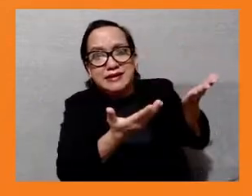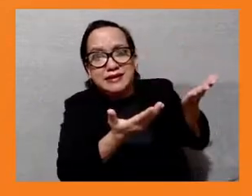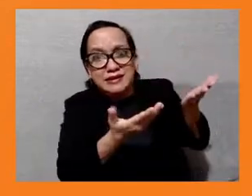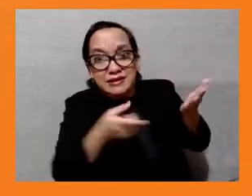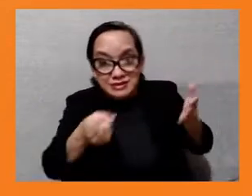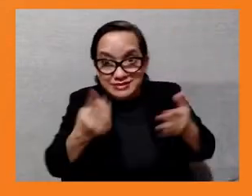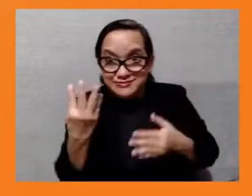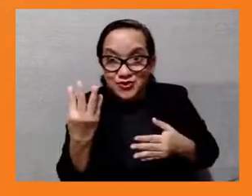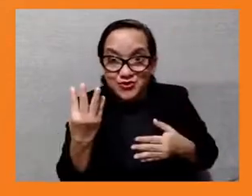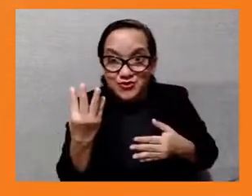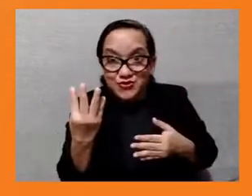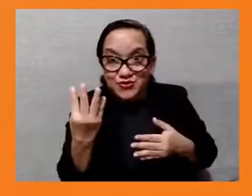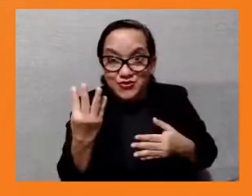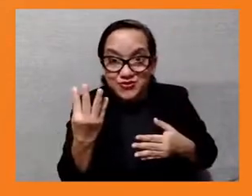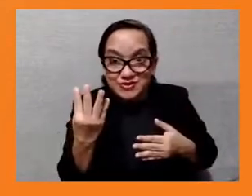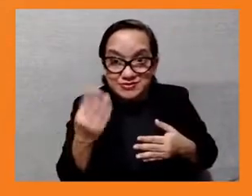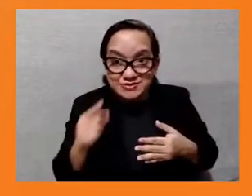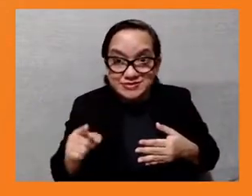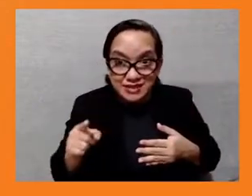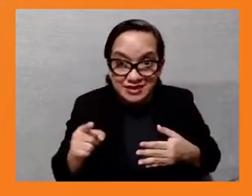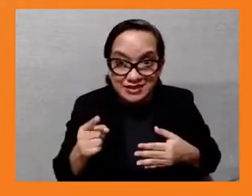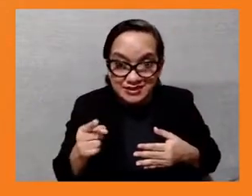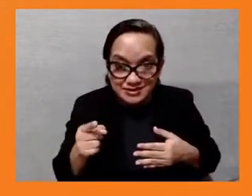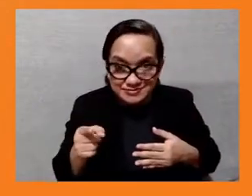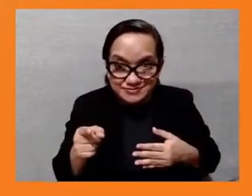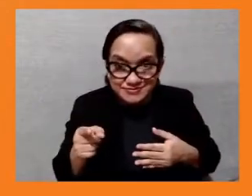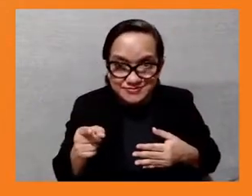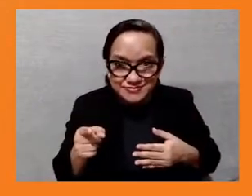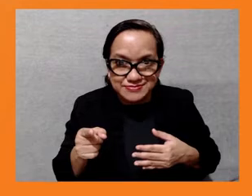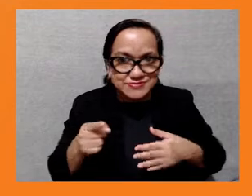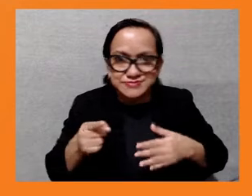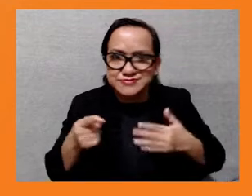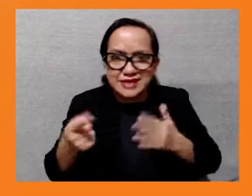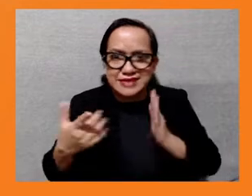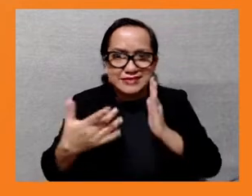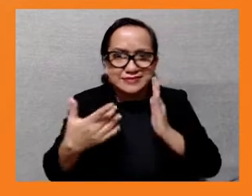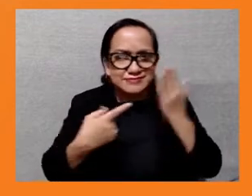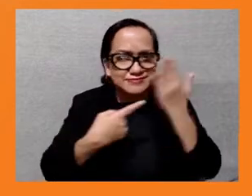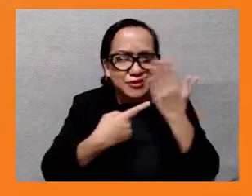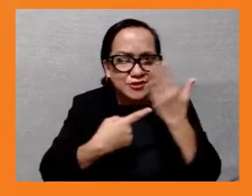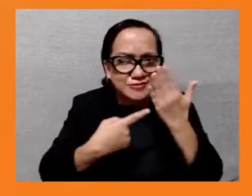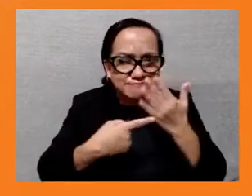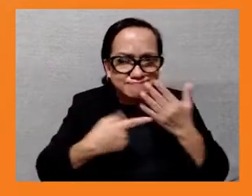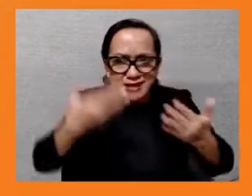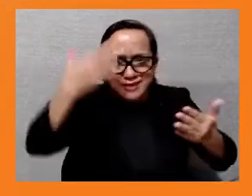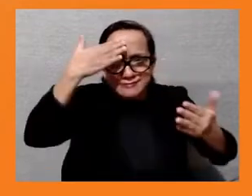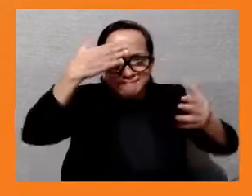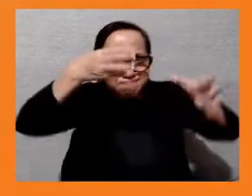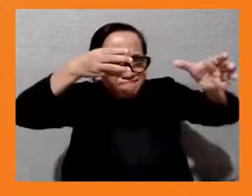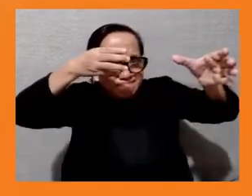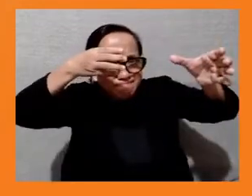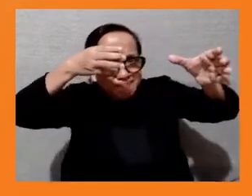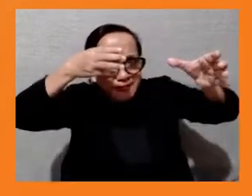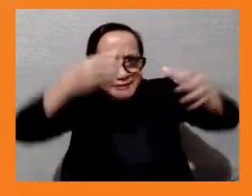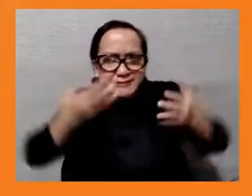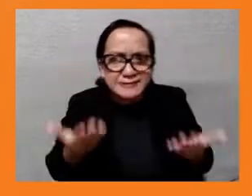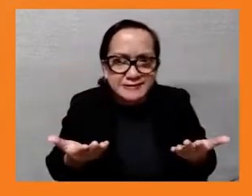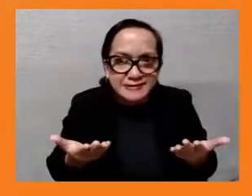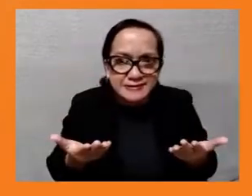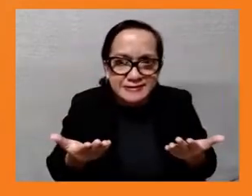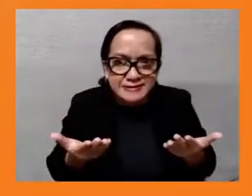is understandable and readily accessible to the affected community, which is mentioned in safeguard policy. But and